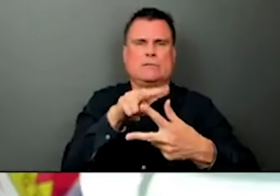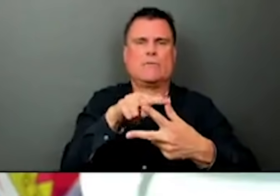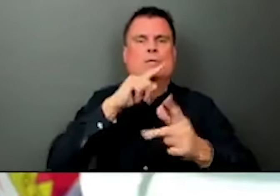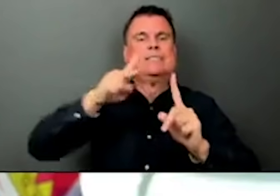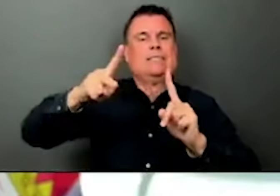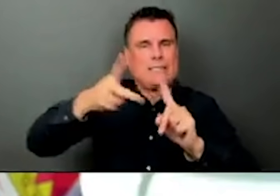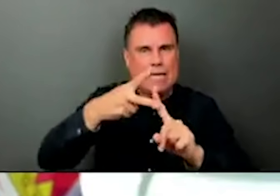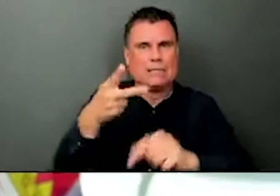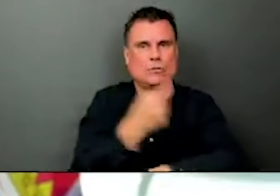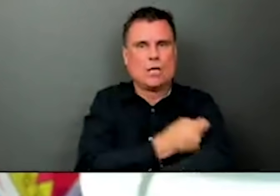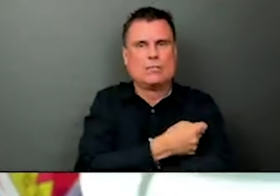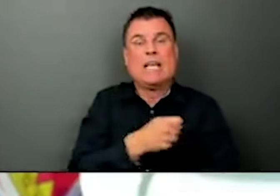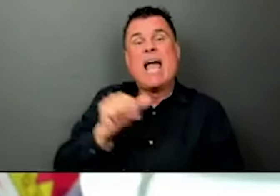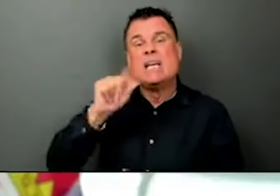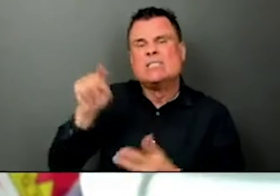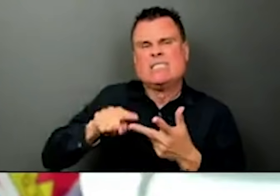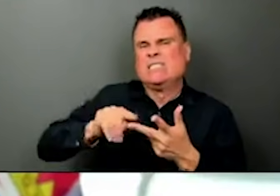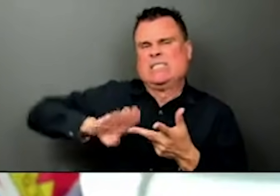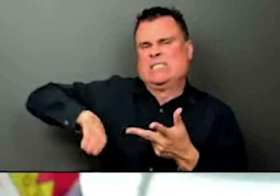you mentioned previously the